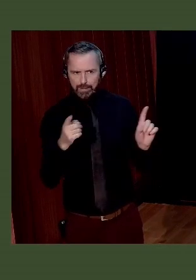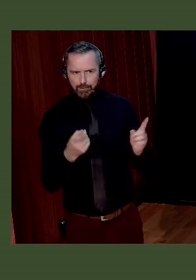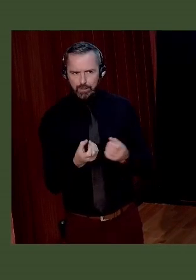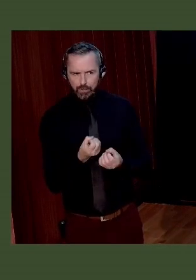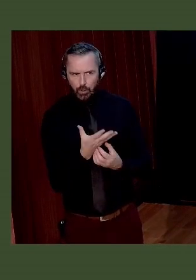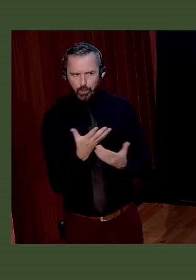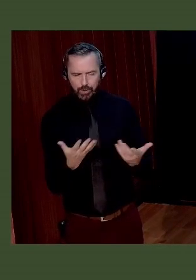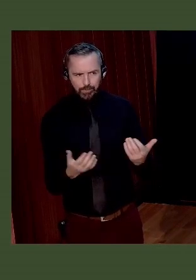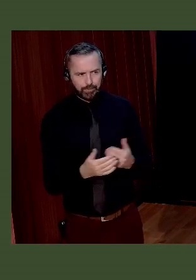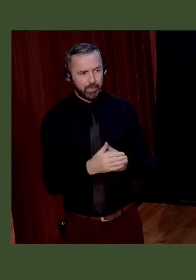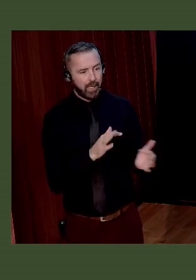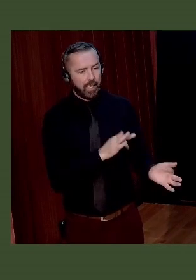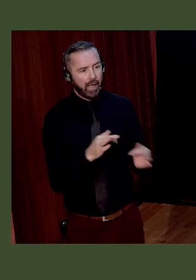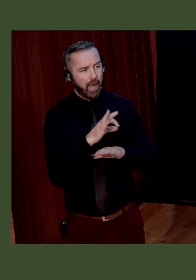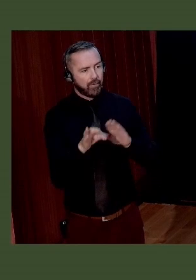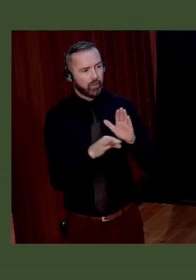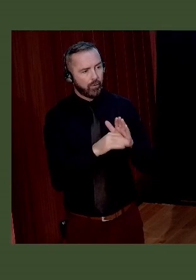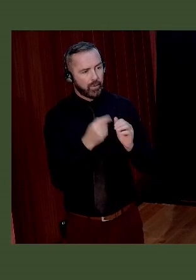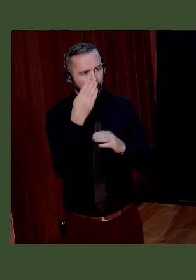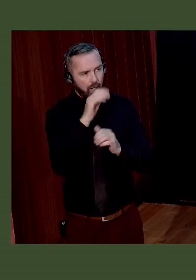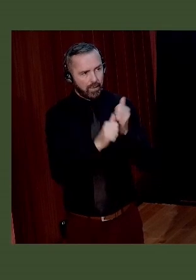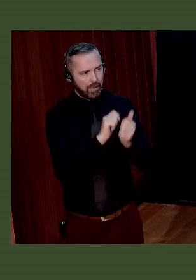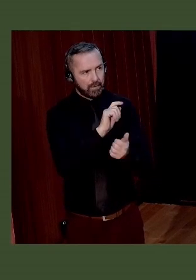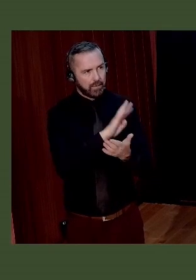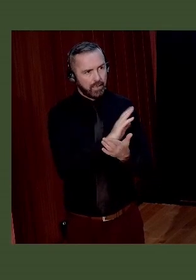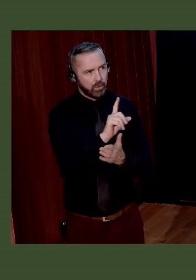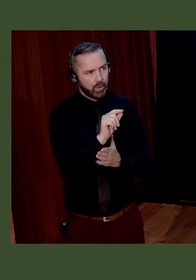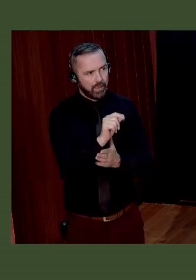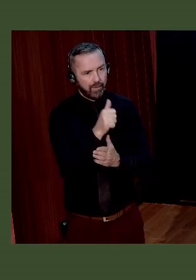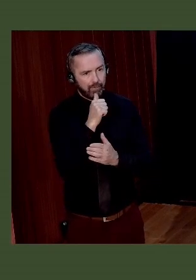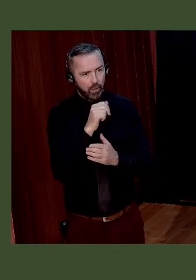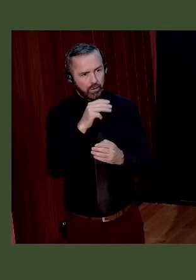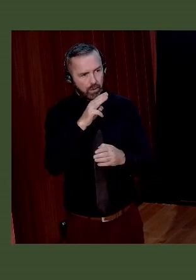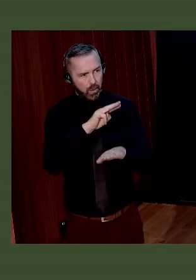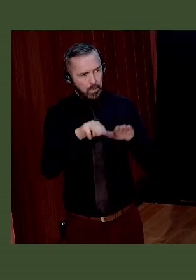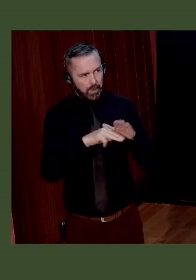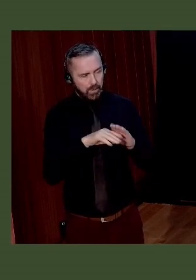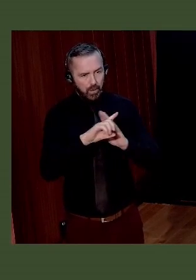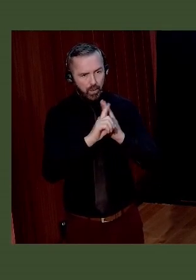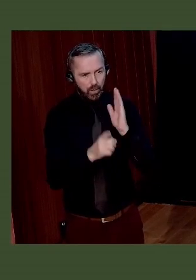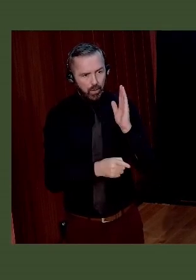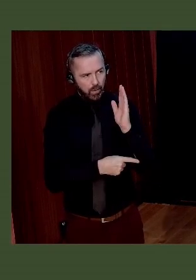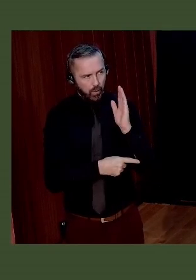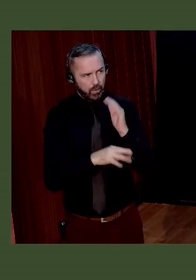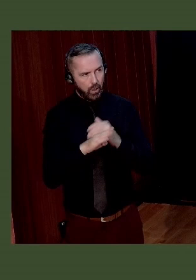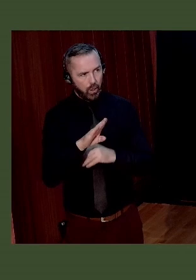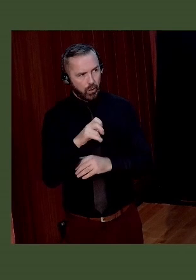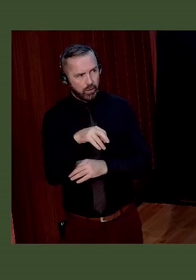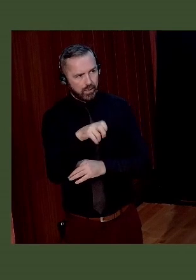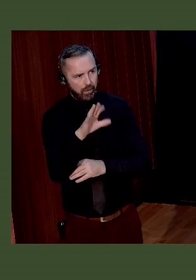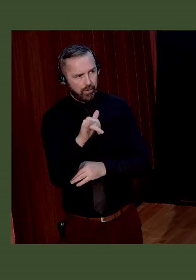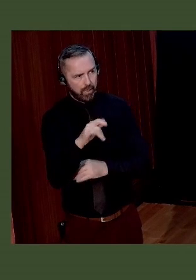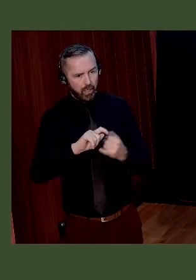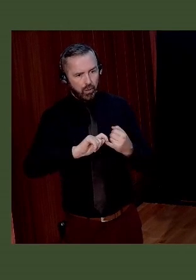entirely. After the Government of Ireland Act 1920, the First Minister of Education in the North, Lord Londonderry, tried to